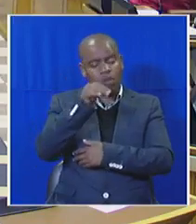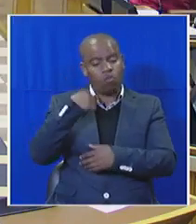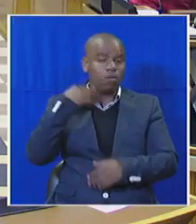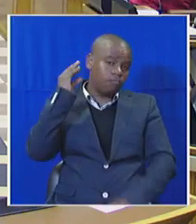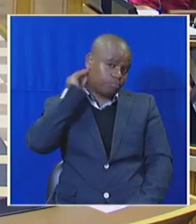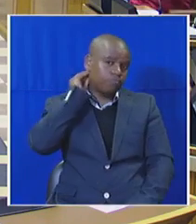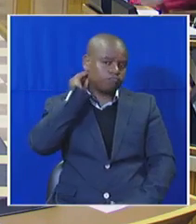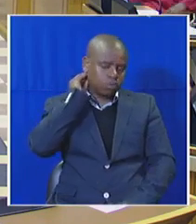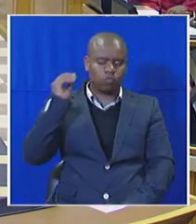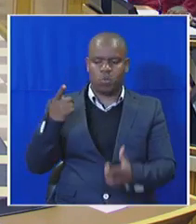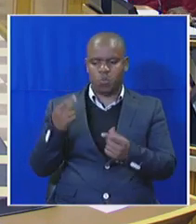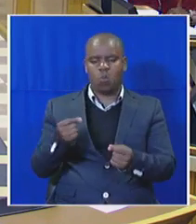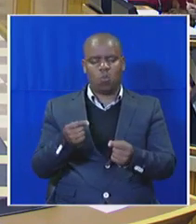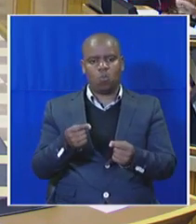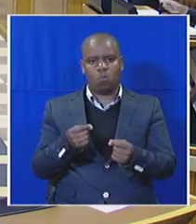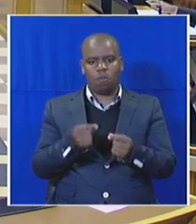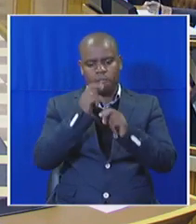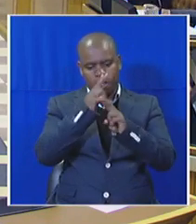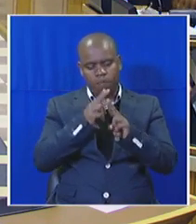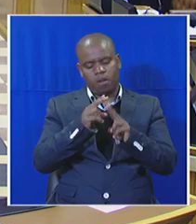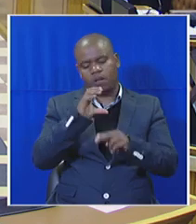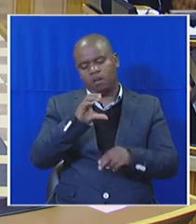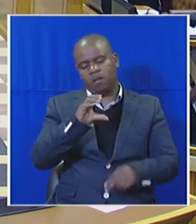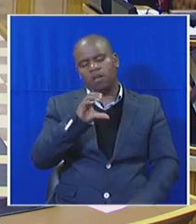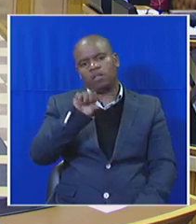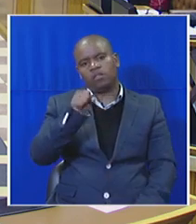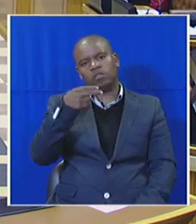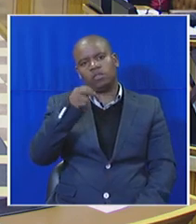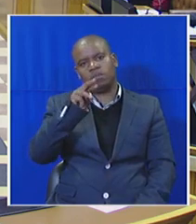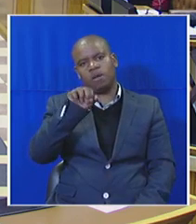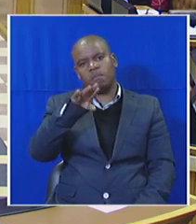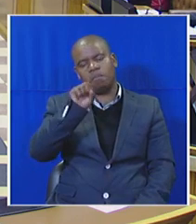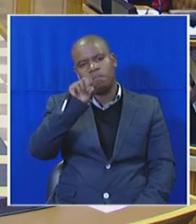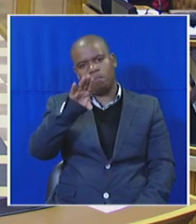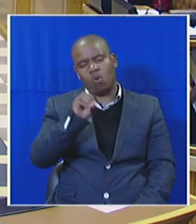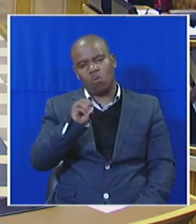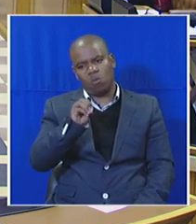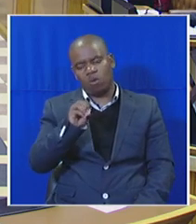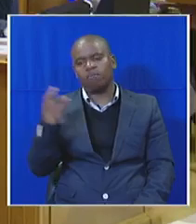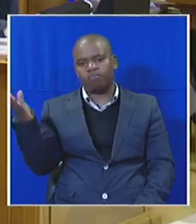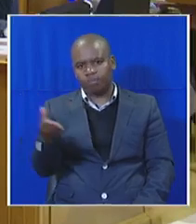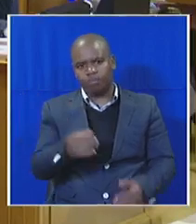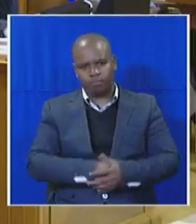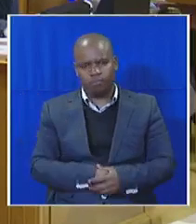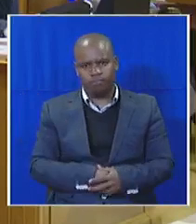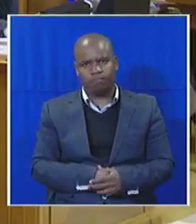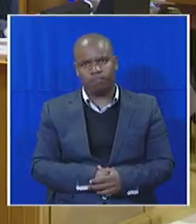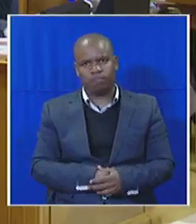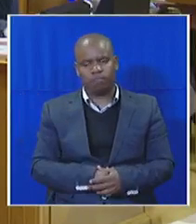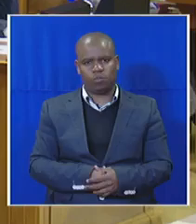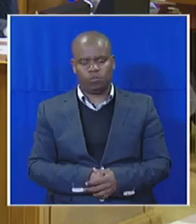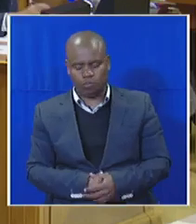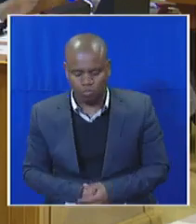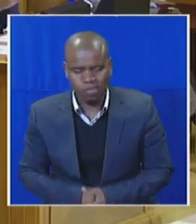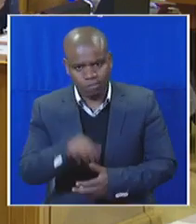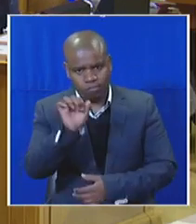The Honorable Shibambu. Thank you very much, Speaker. You know, it's common cause